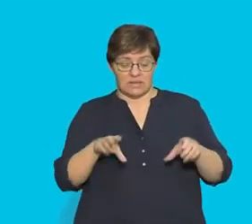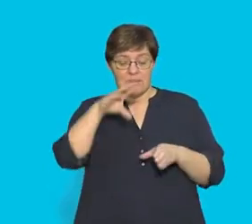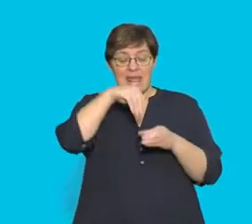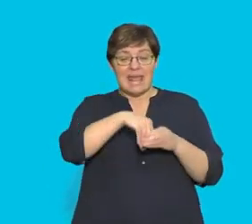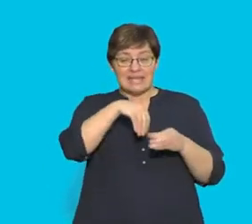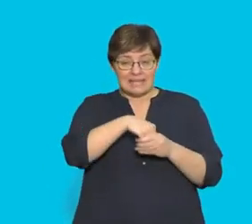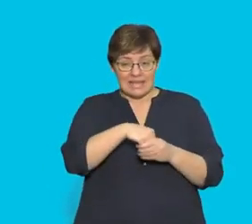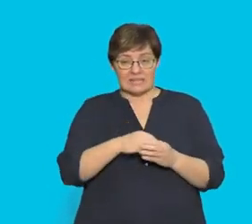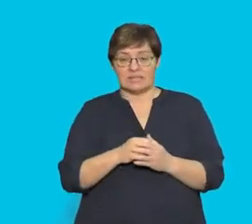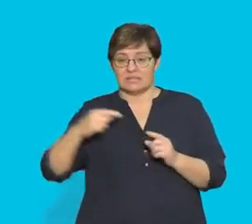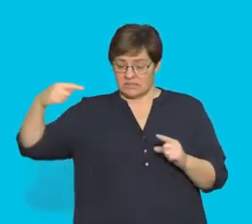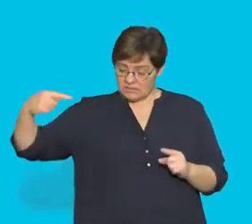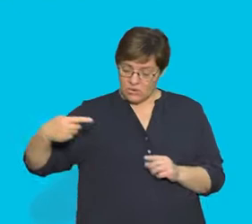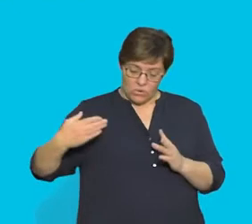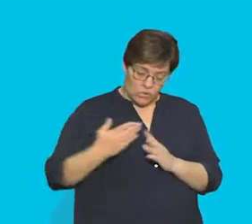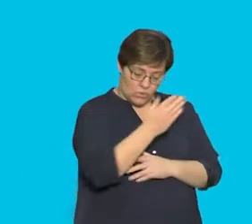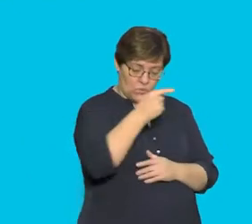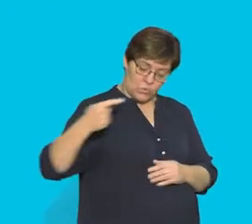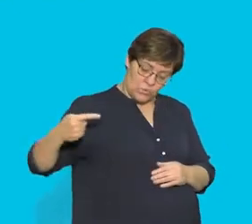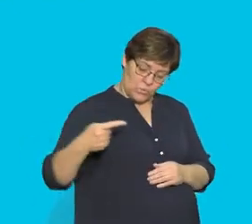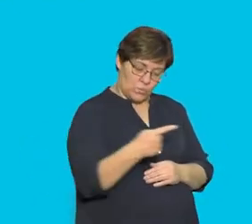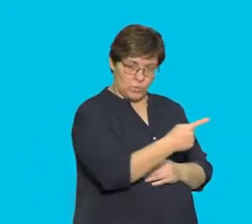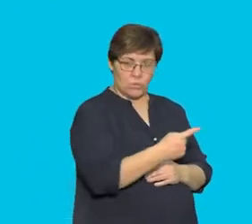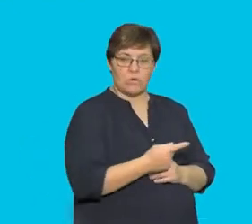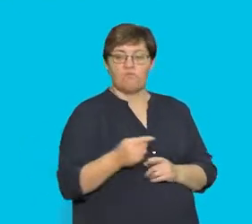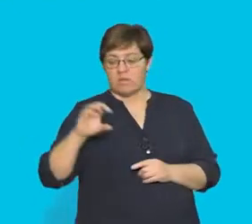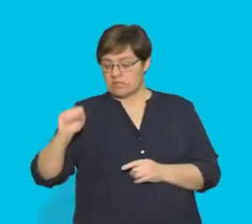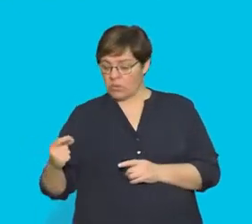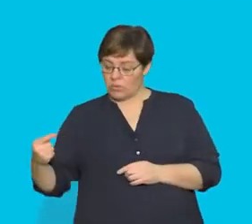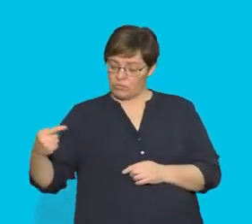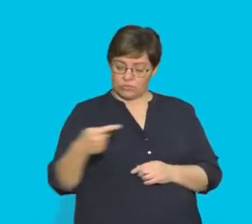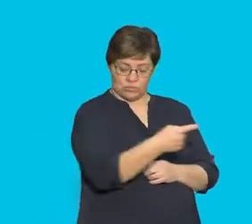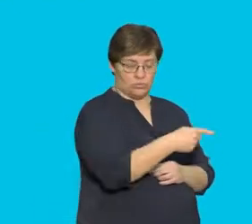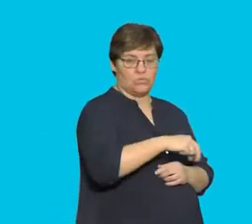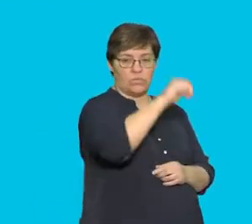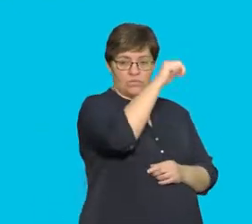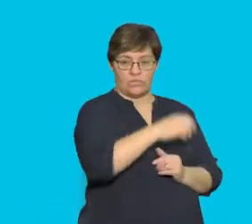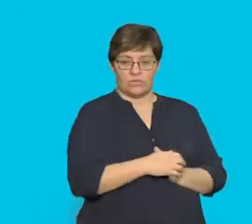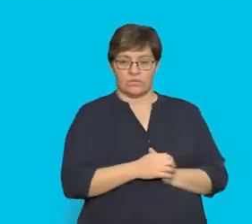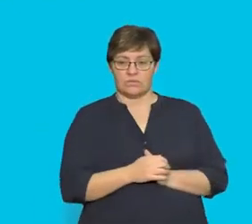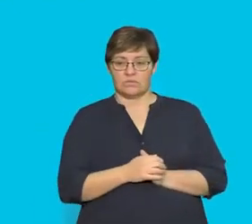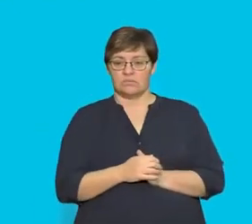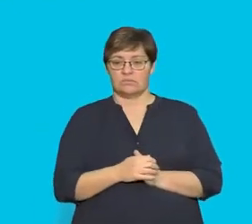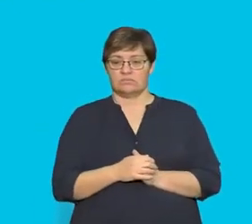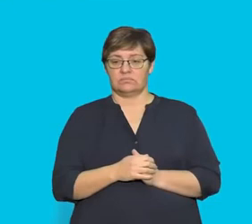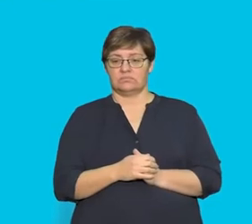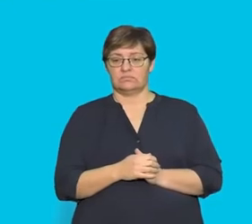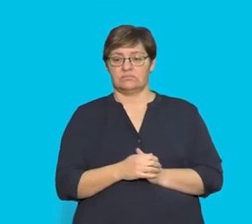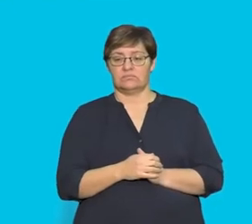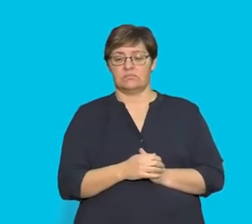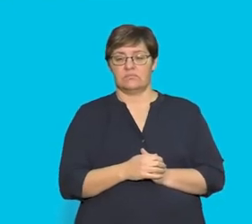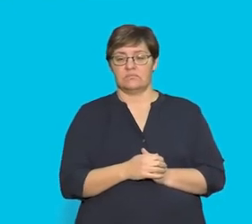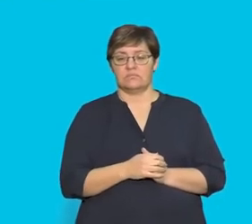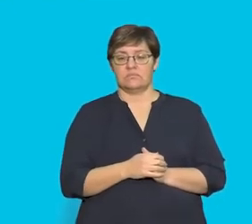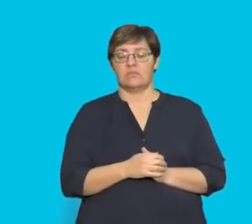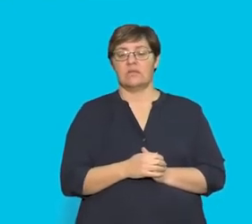On the inside of the bar magnet, the field lines run from south to north. So on the inside, they run from south to north,